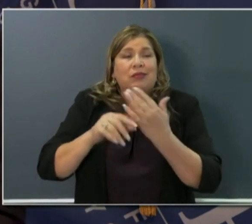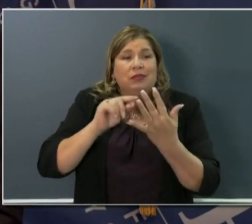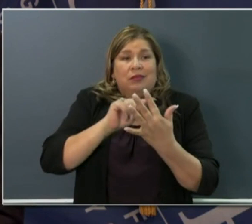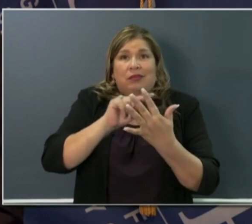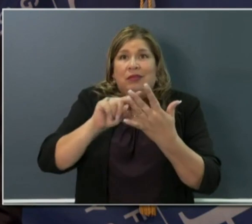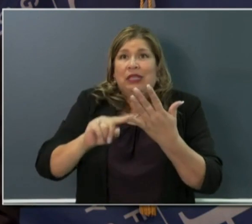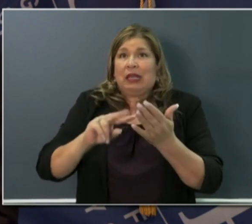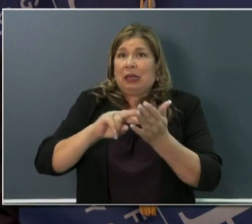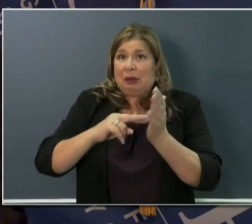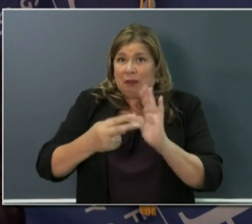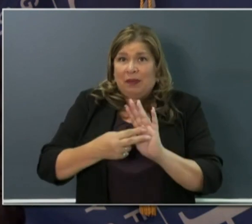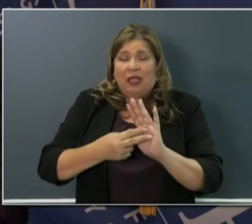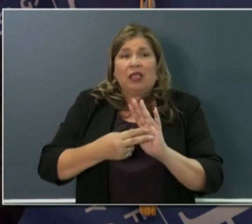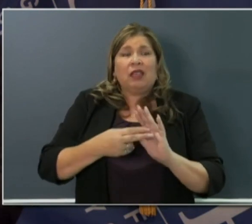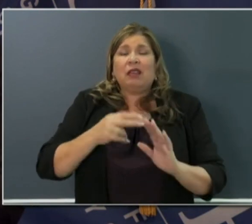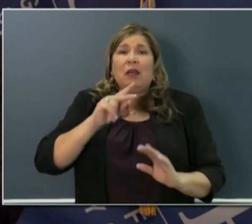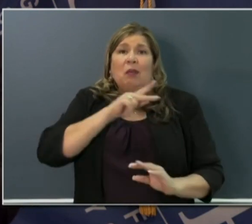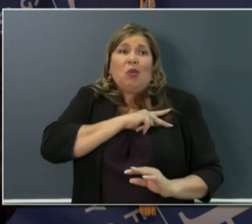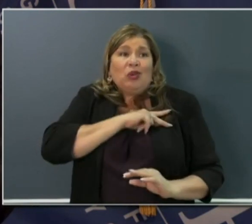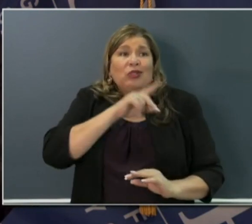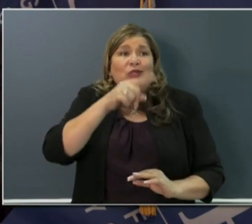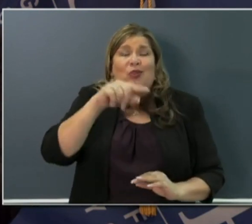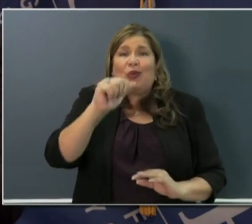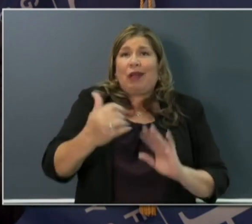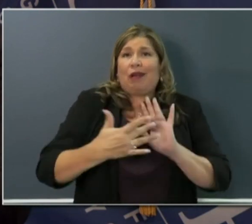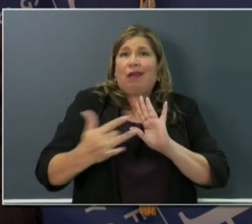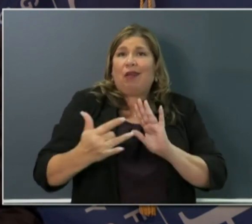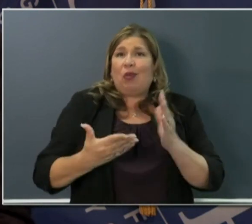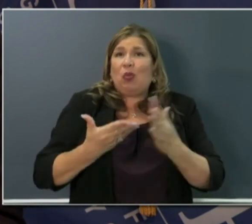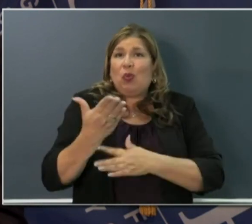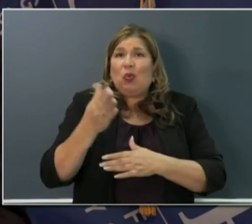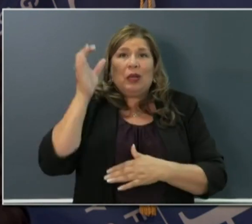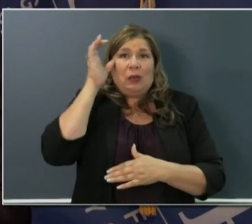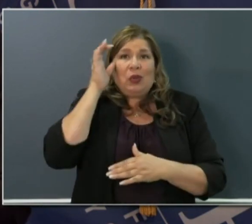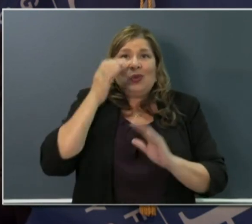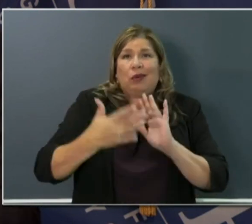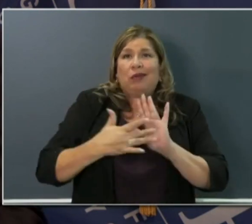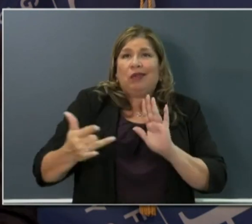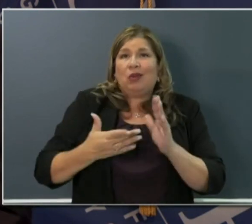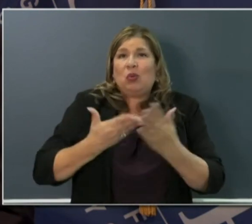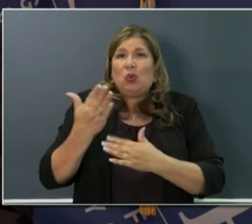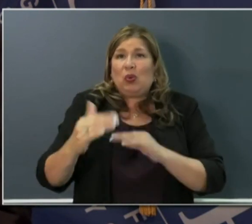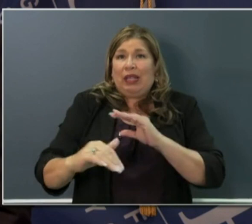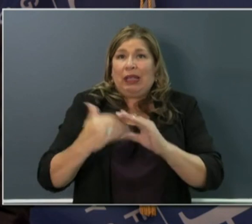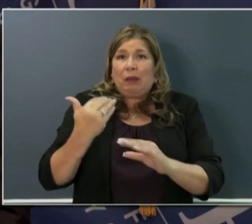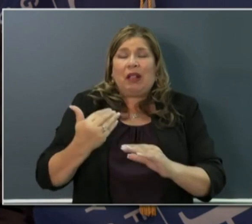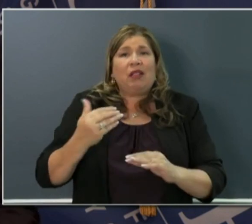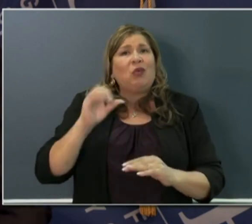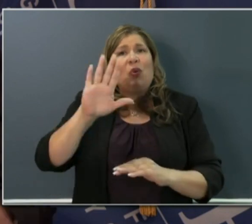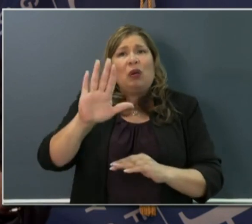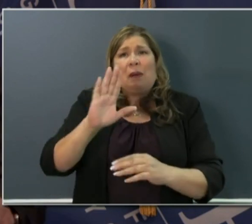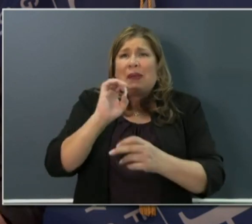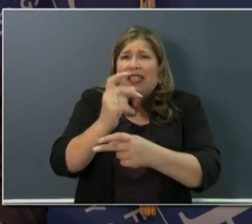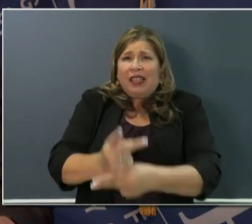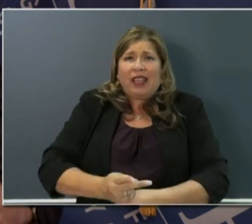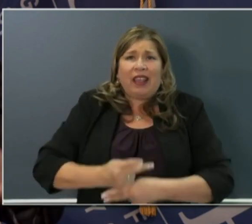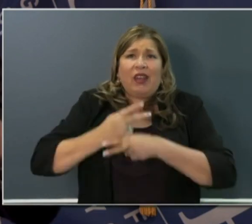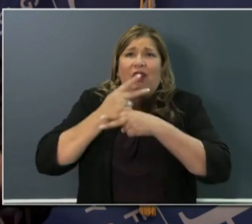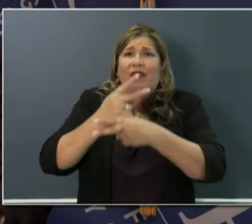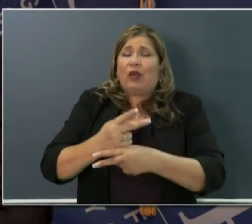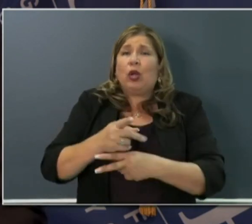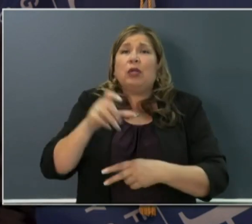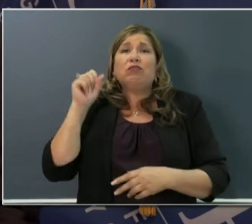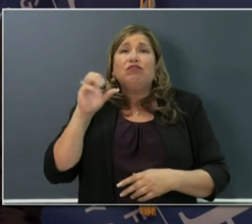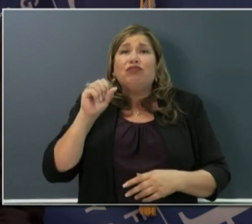personal messages from strangers and the like. Just be careful before you provide your credit card, your social security number,